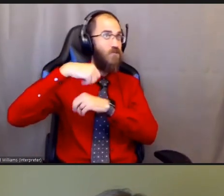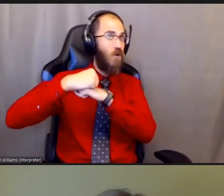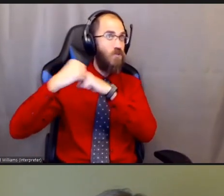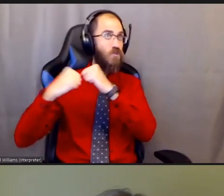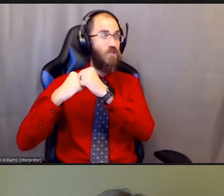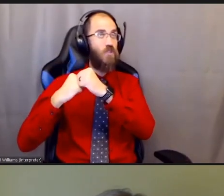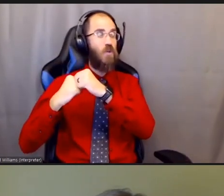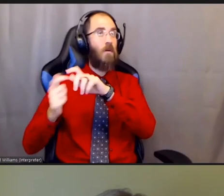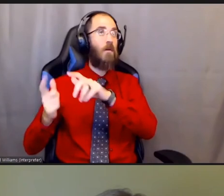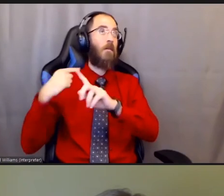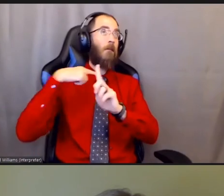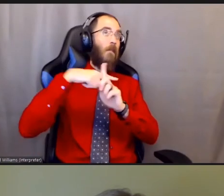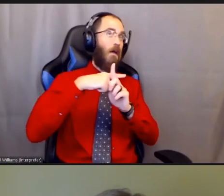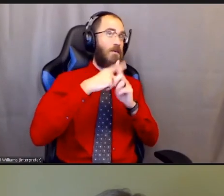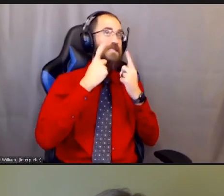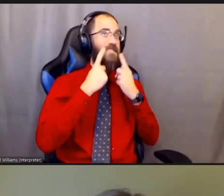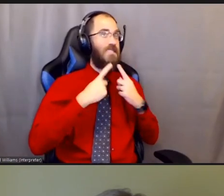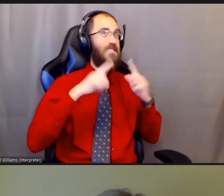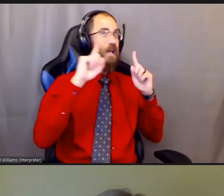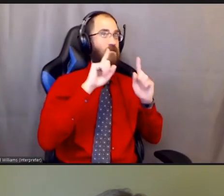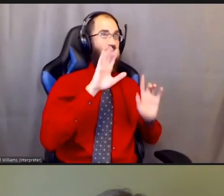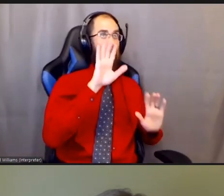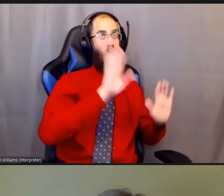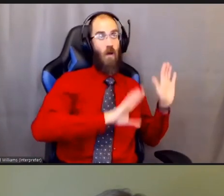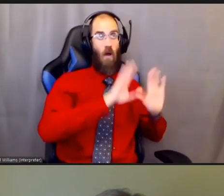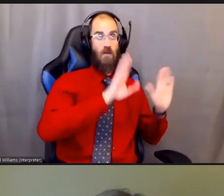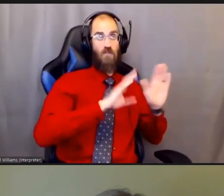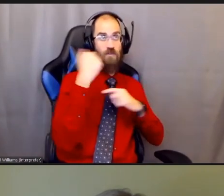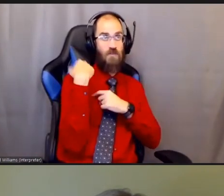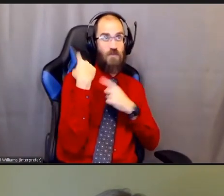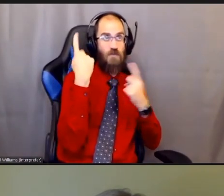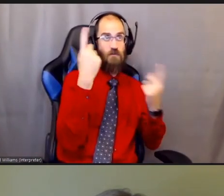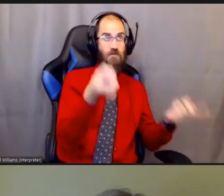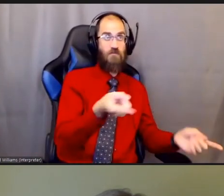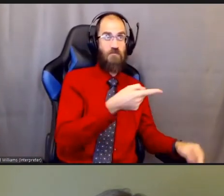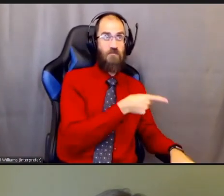successful auctions that have been conducted and other